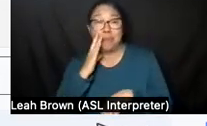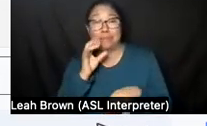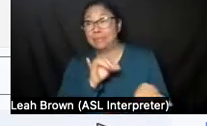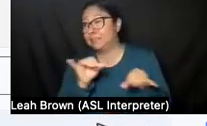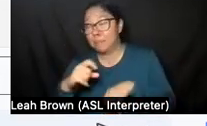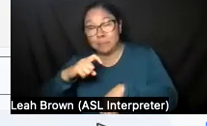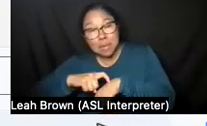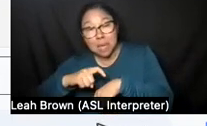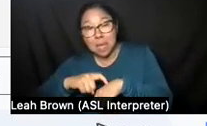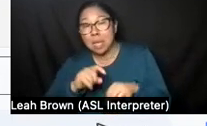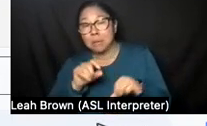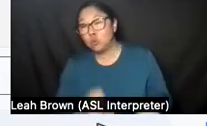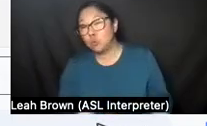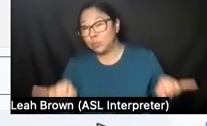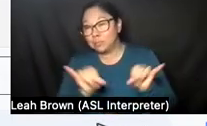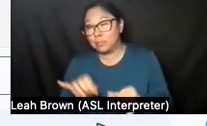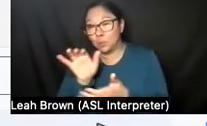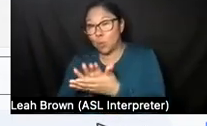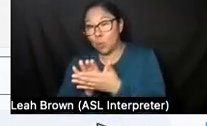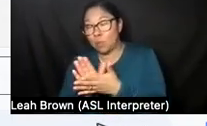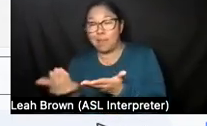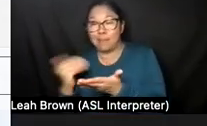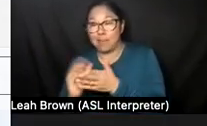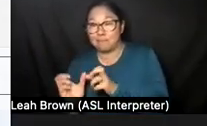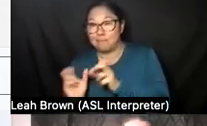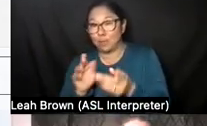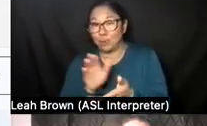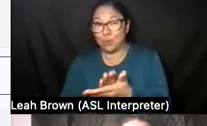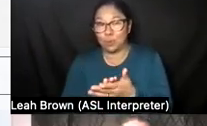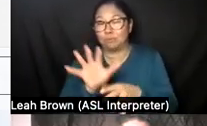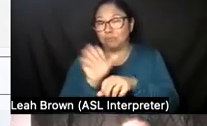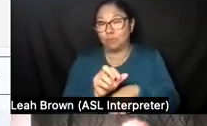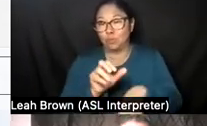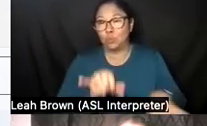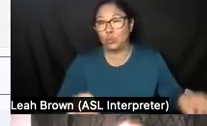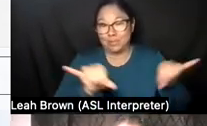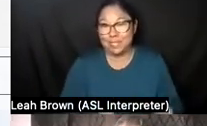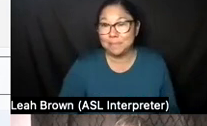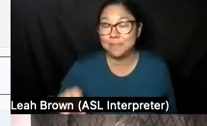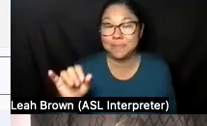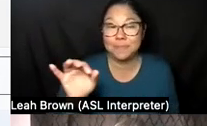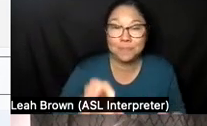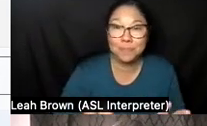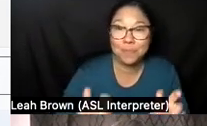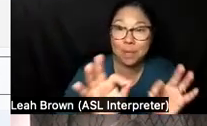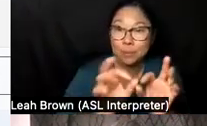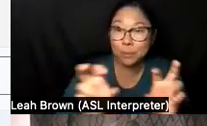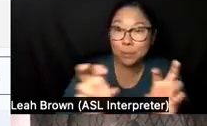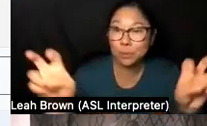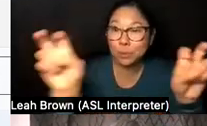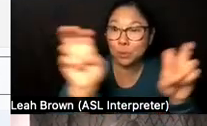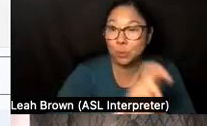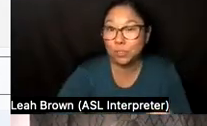and then those normal routines at school again. So they're going to get used to those routines. I'm trying to get my kids to sleep in. You still wake up 6